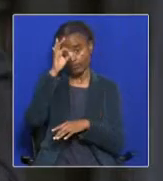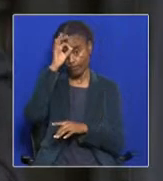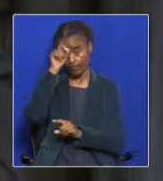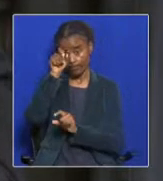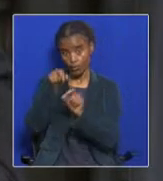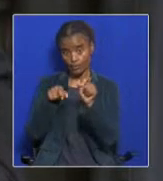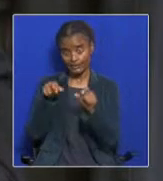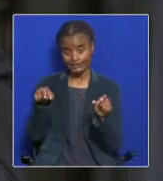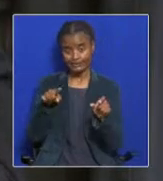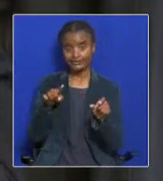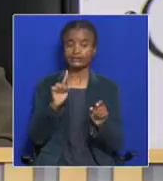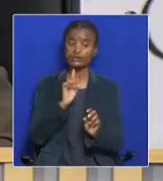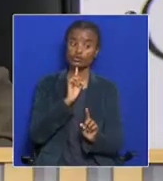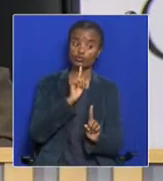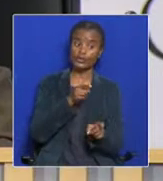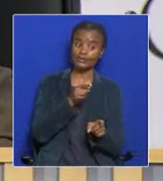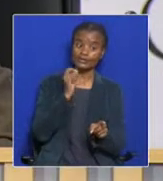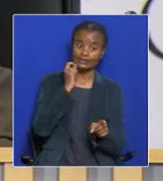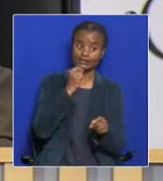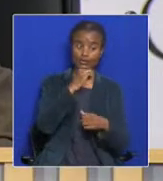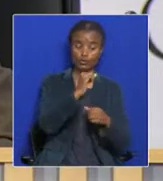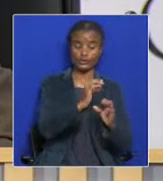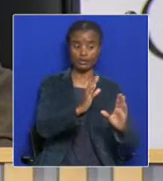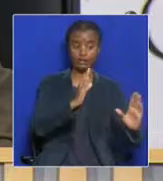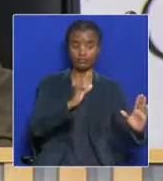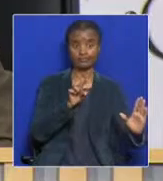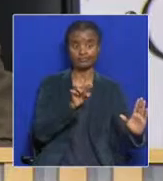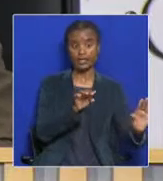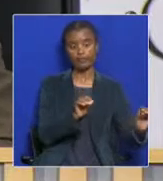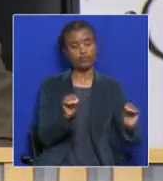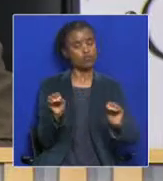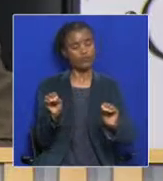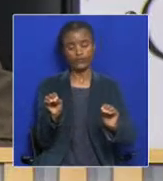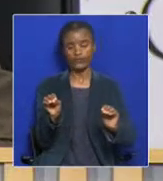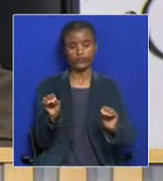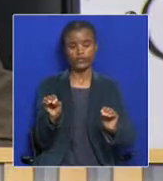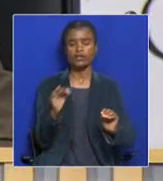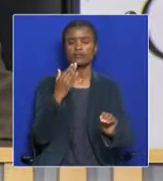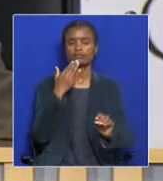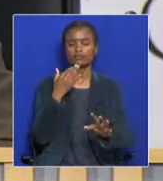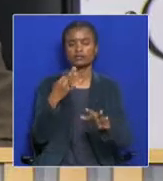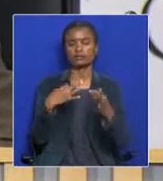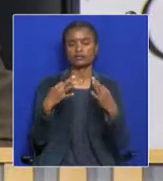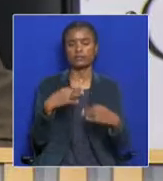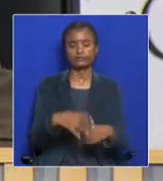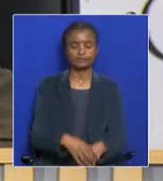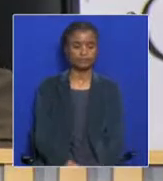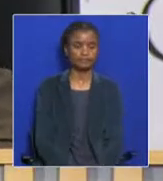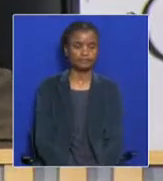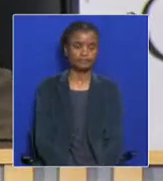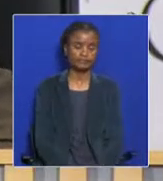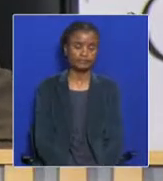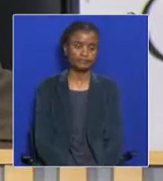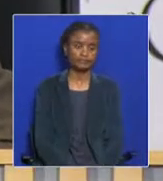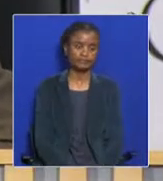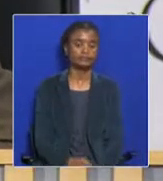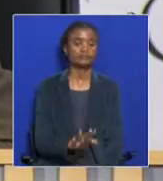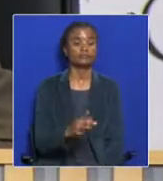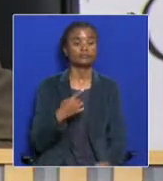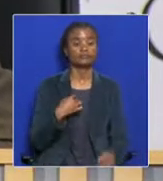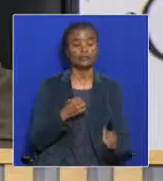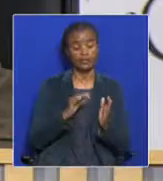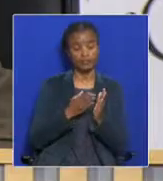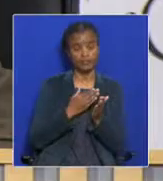instruction. Can you just explain that? Okay, I'm just going to page through it quickly. Yes, you can do that.